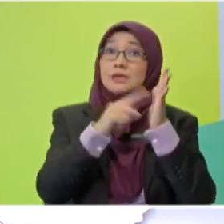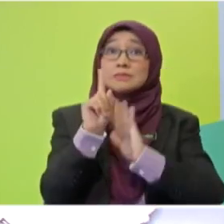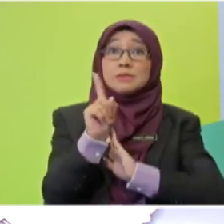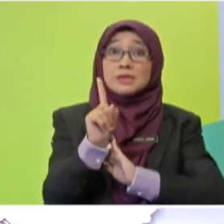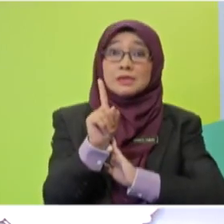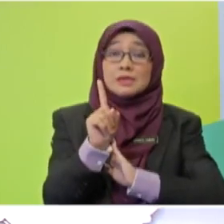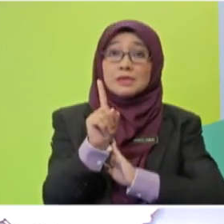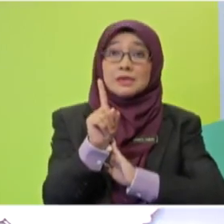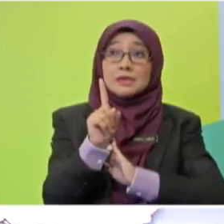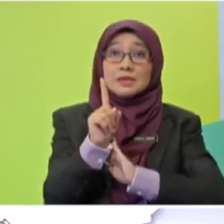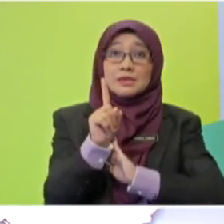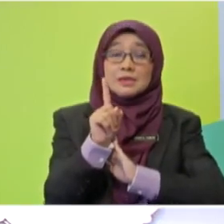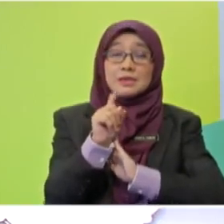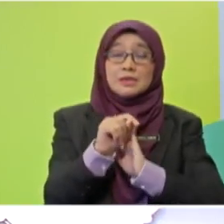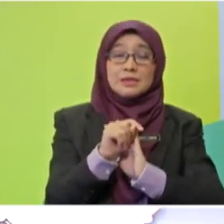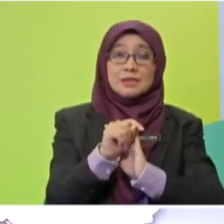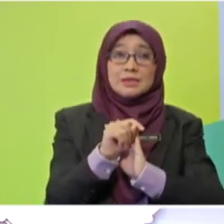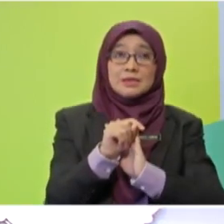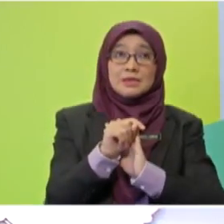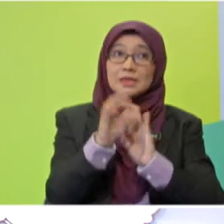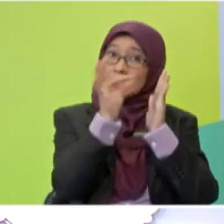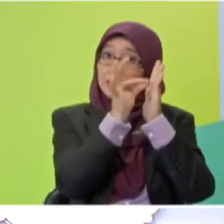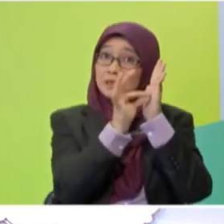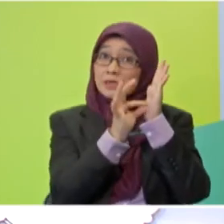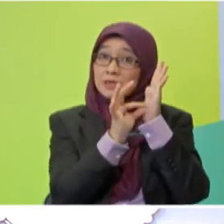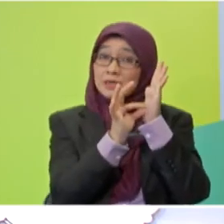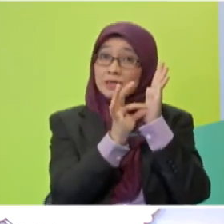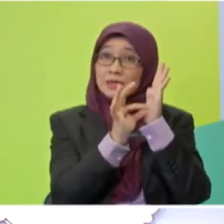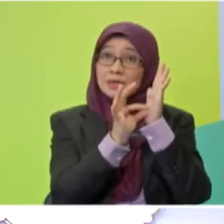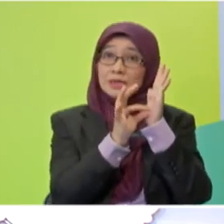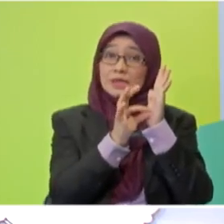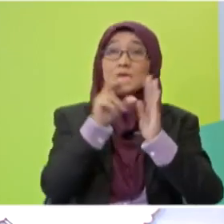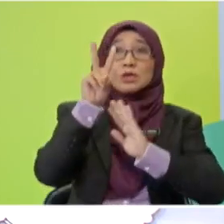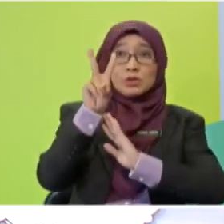Anif? Because we started with, excuse me, 2 decimal